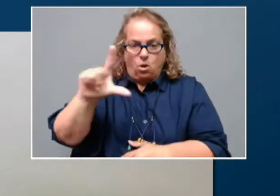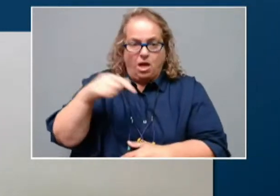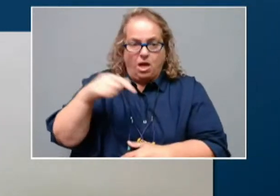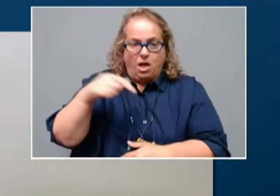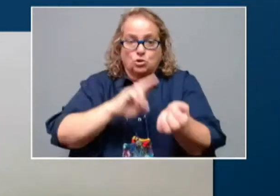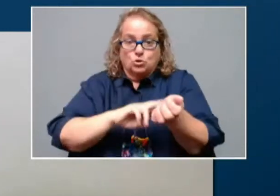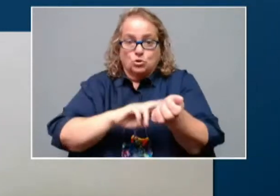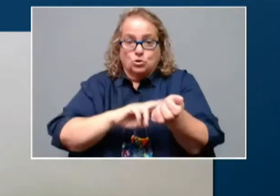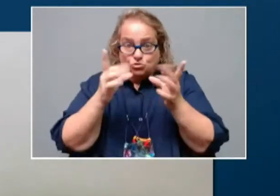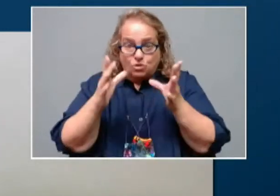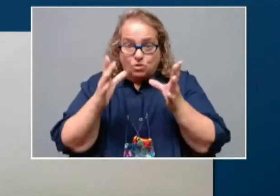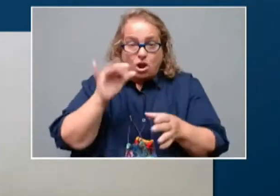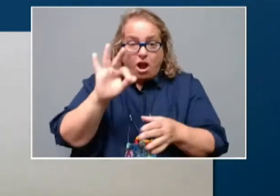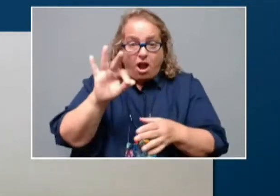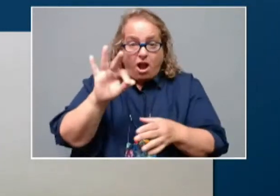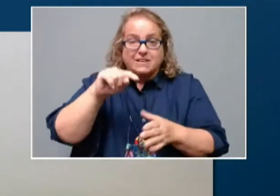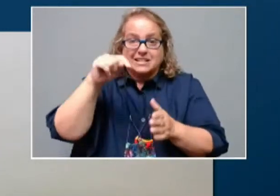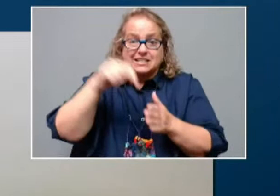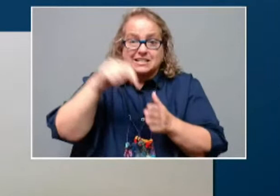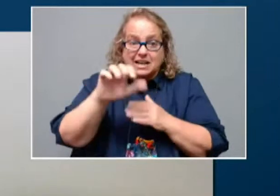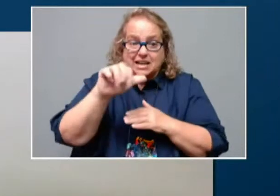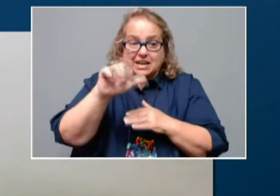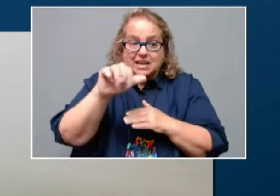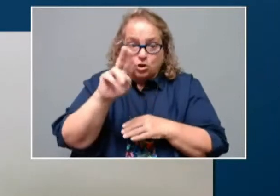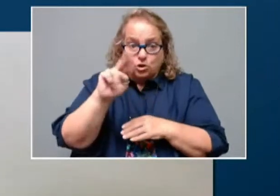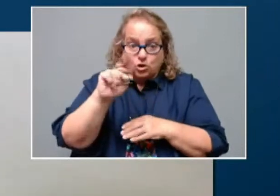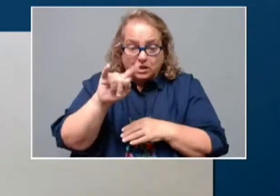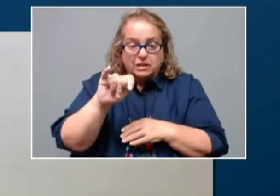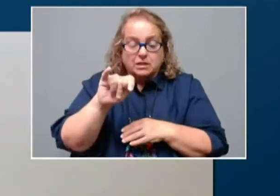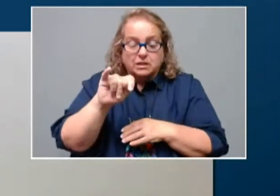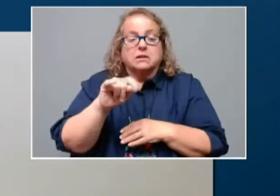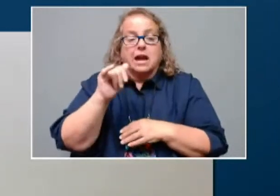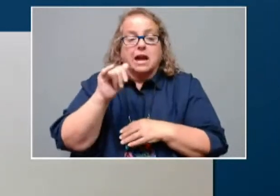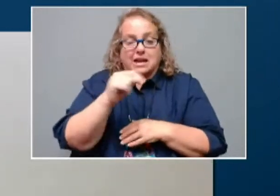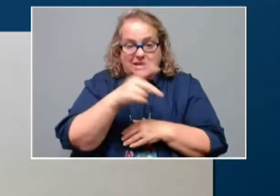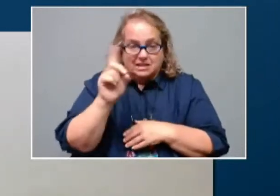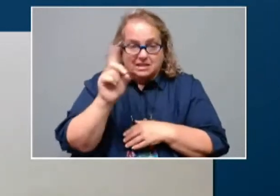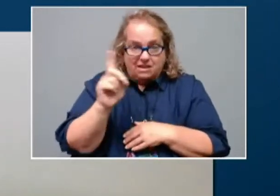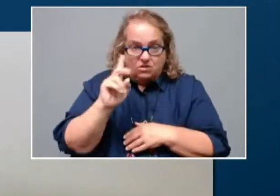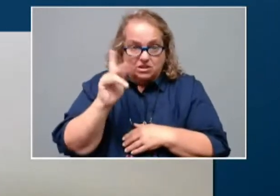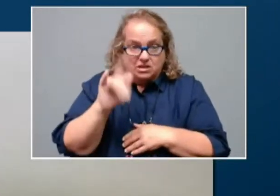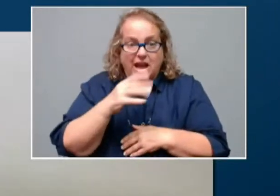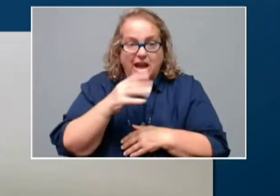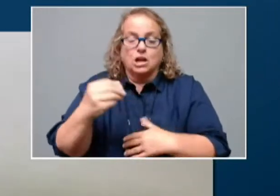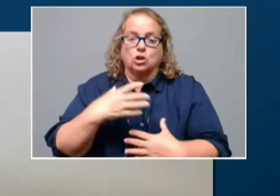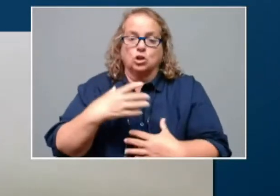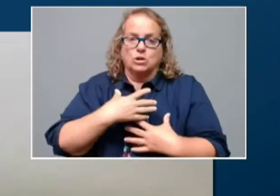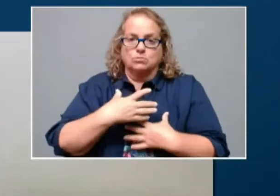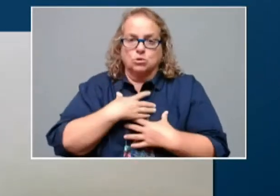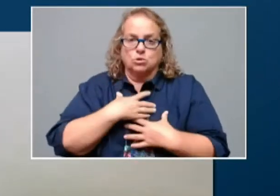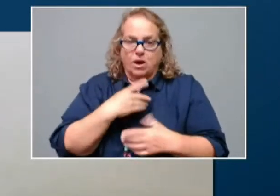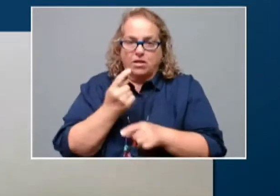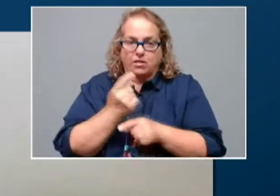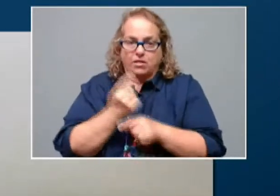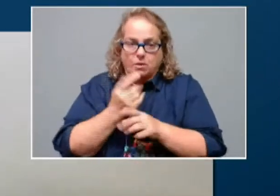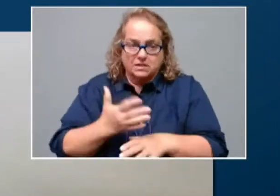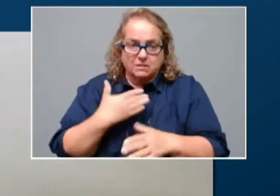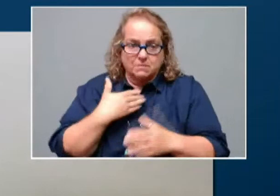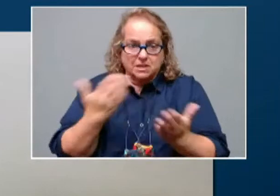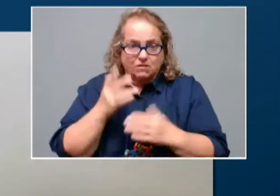Care Unit and the Cardiovascular Step-Down Unit. I'm also a respiratory therapist, and I've been here for 7